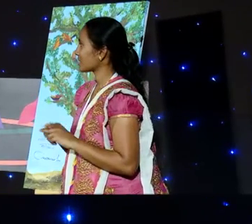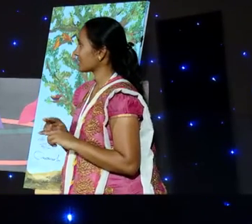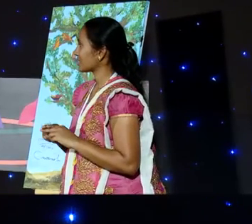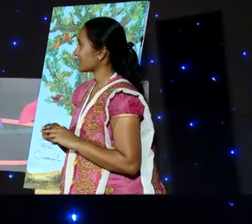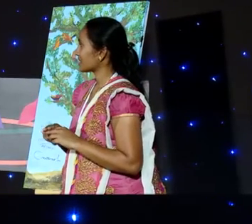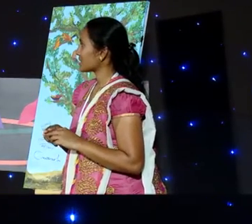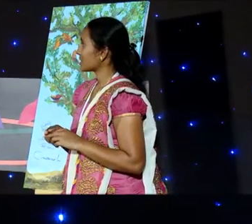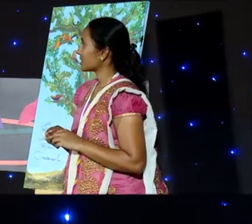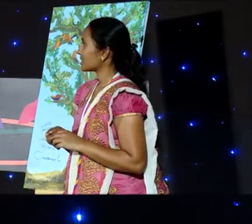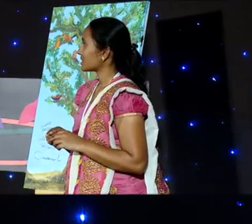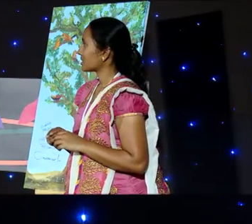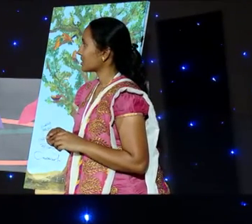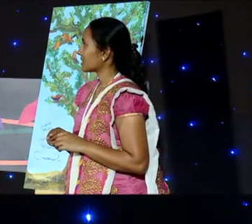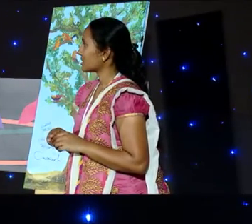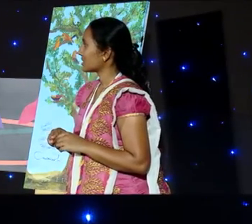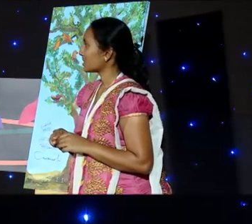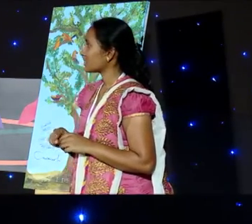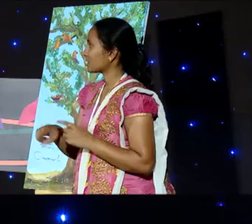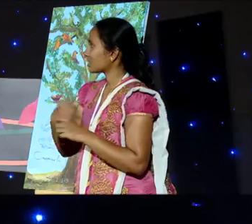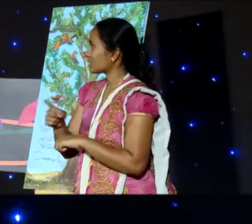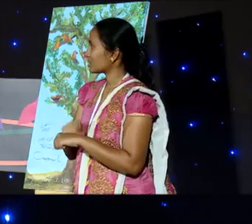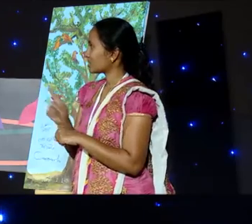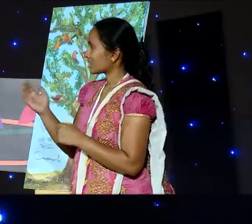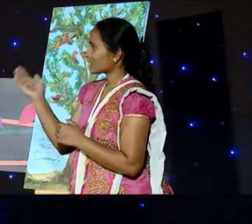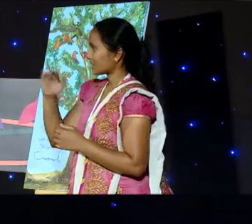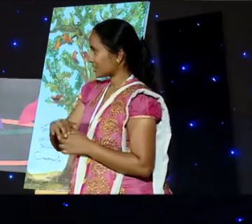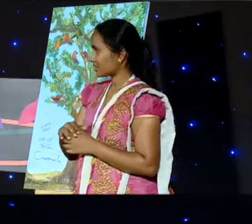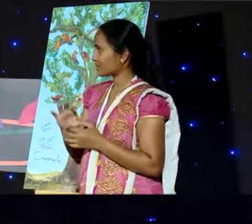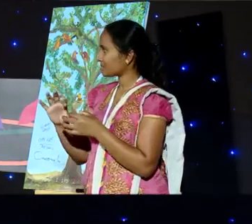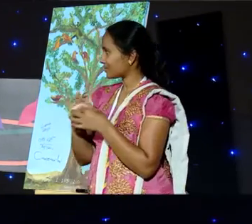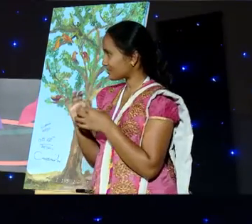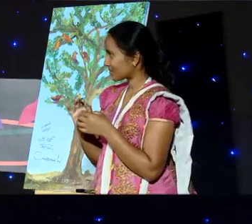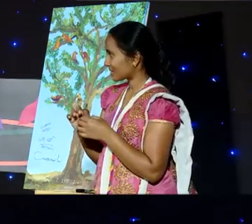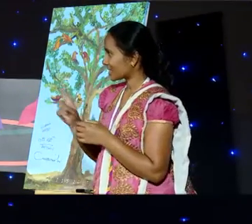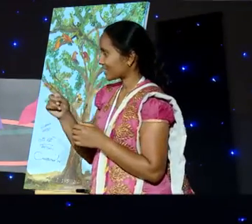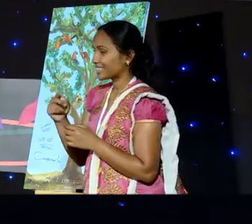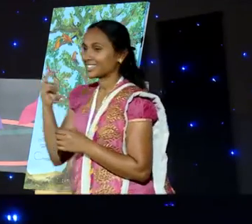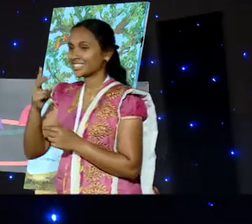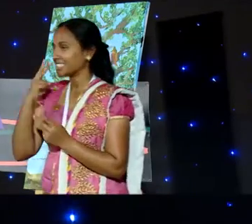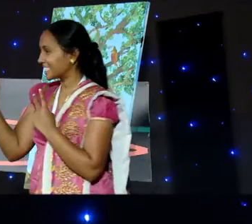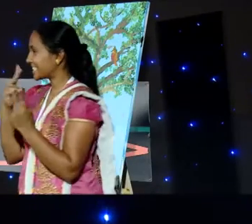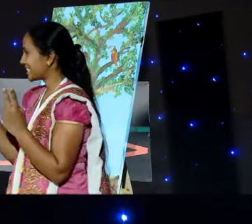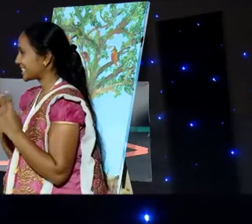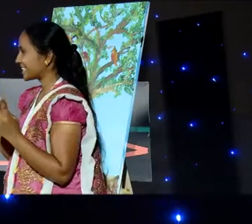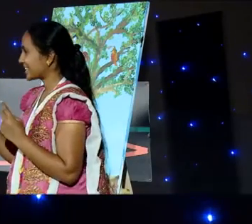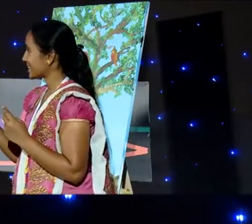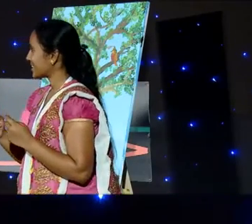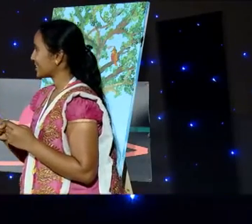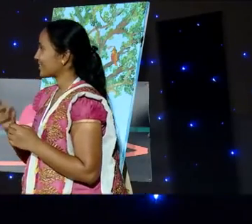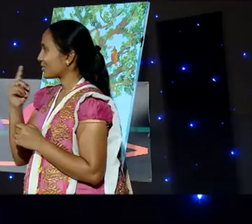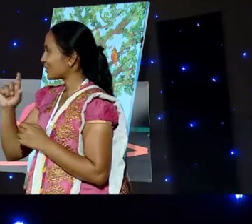ashram, and he was writing with a pencil, and the next time he comes, the pencil's gone. And so he's looking everywhere for this small